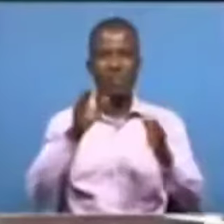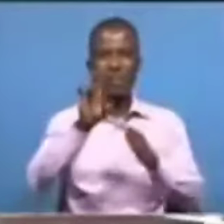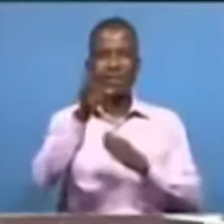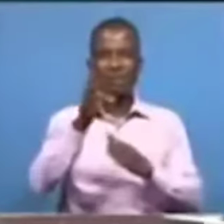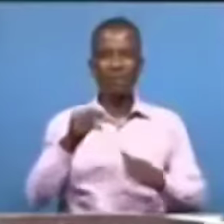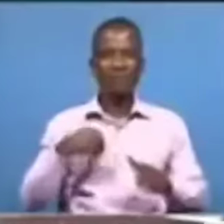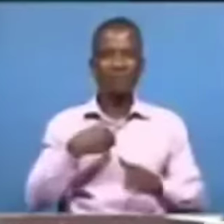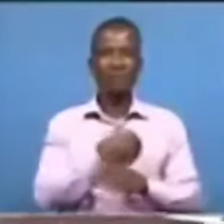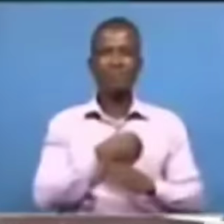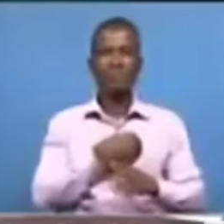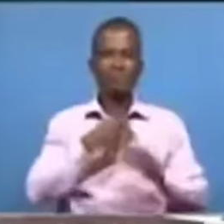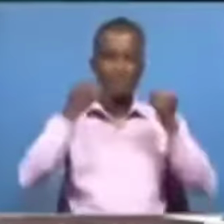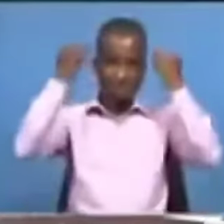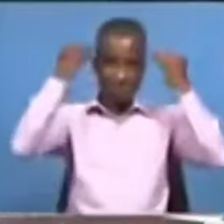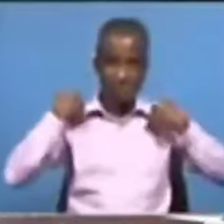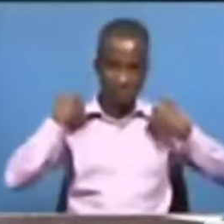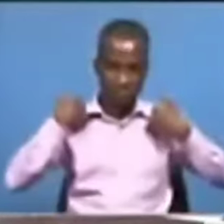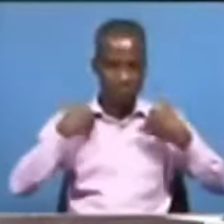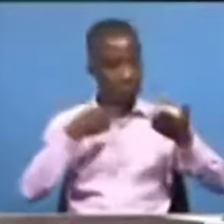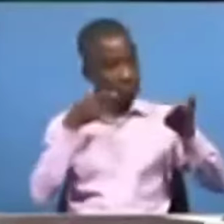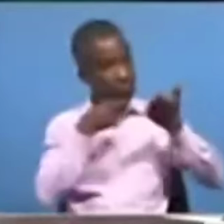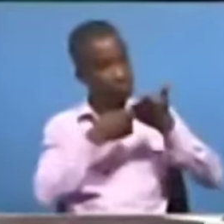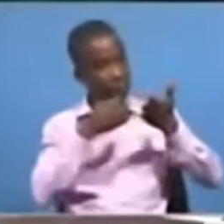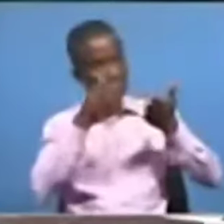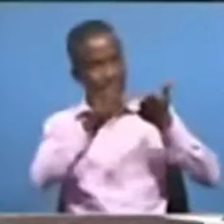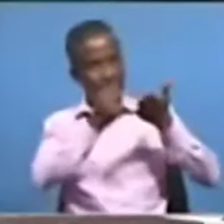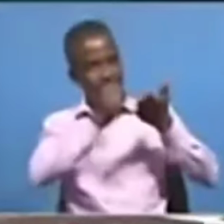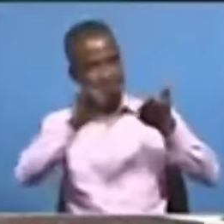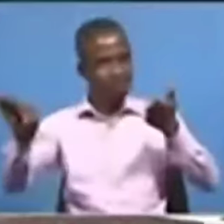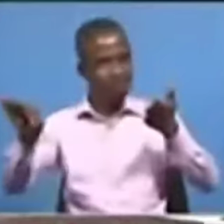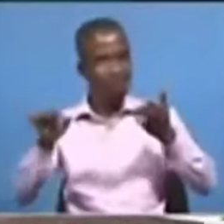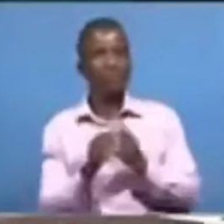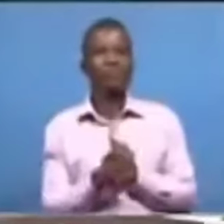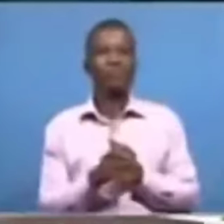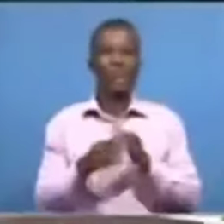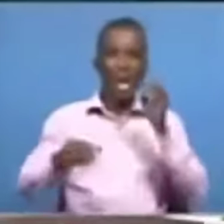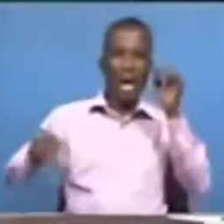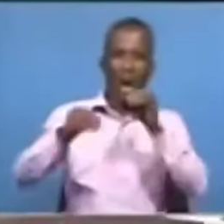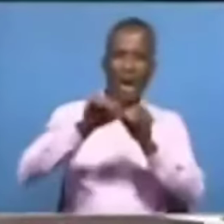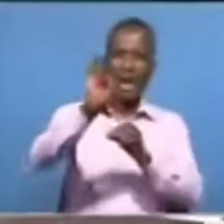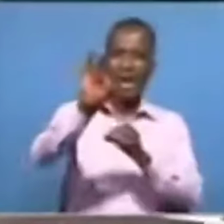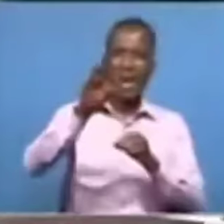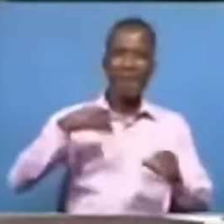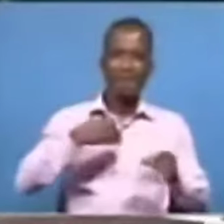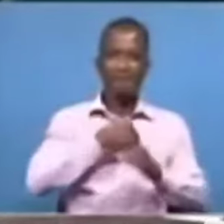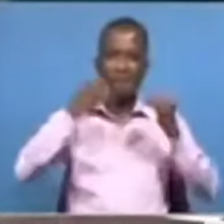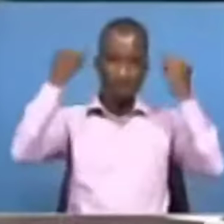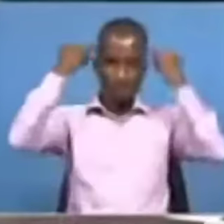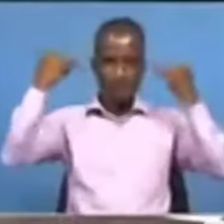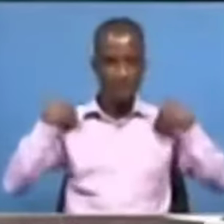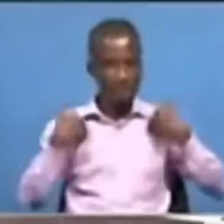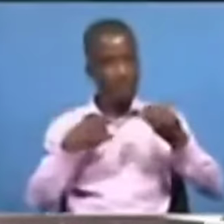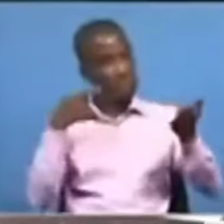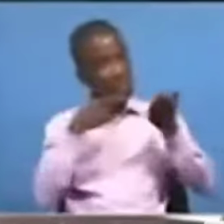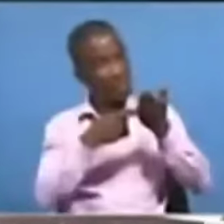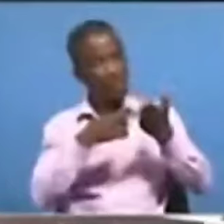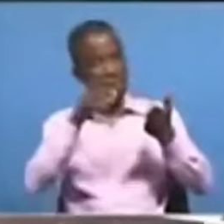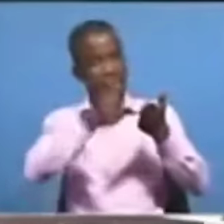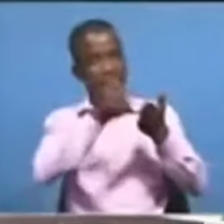panel, dismissed the application. We have an enhanced panel, 9-member panel, equally dismissed the